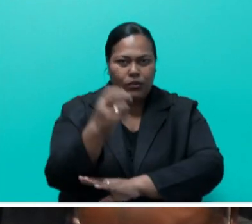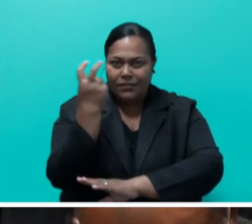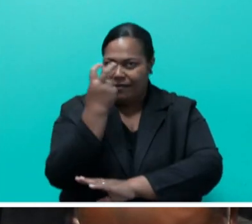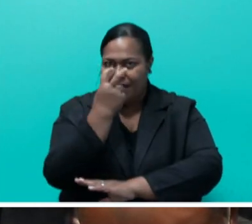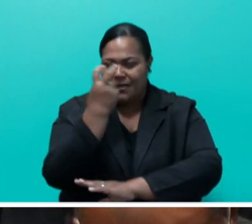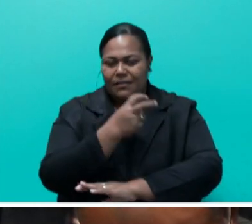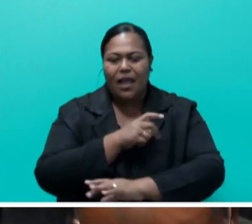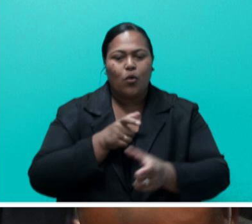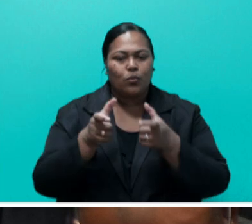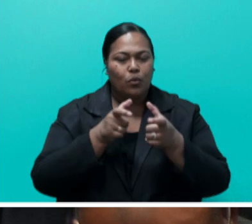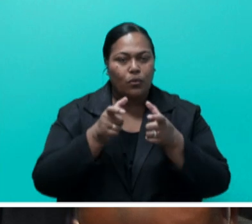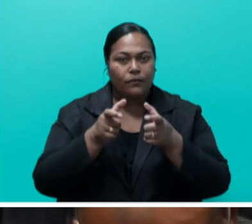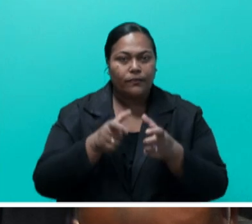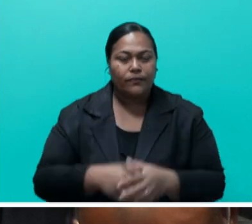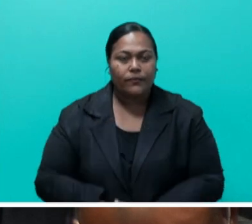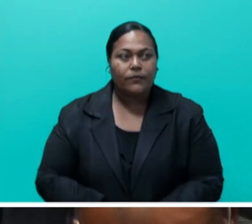better control,